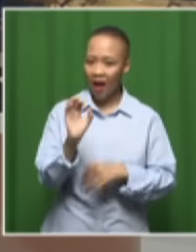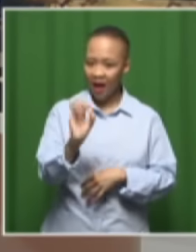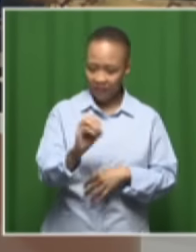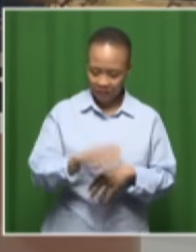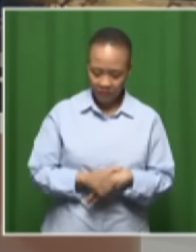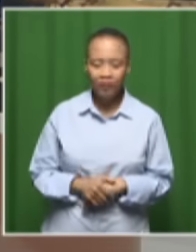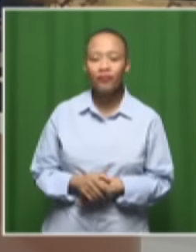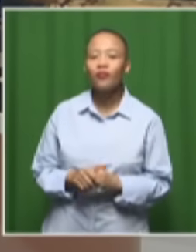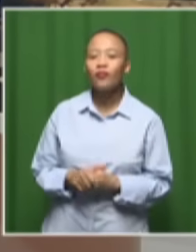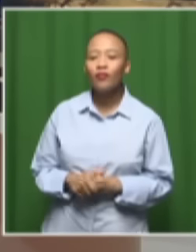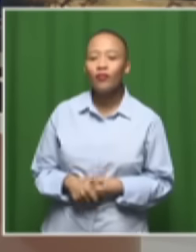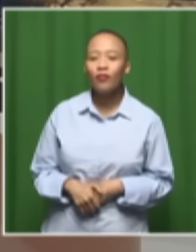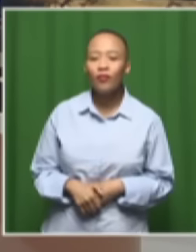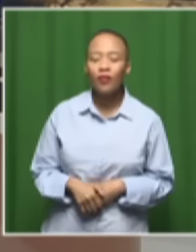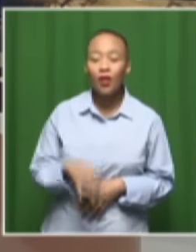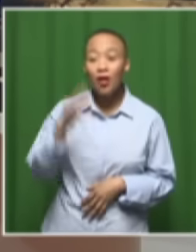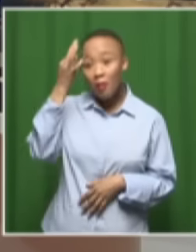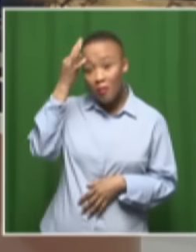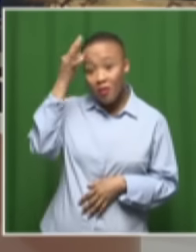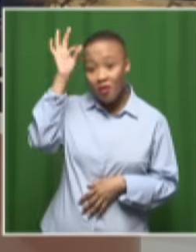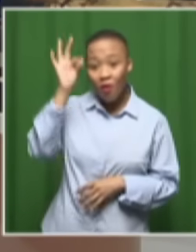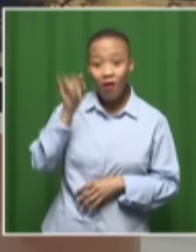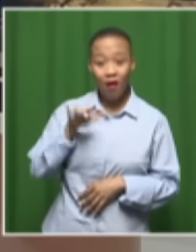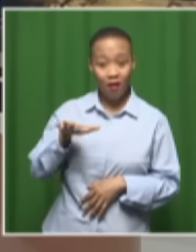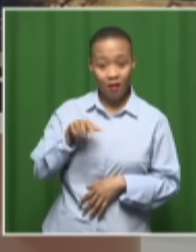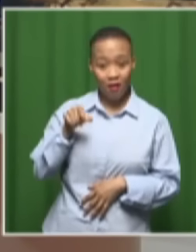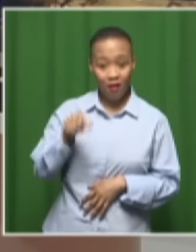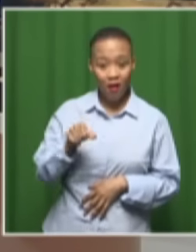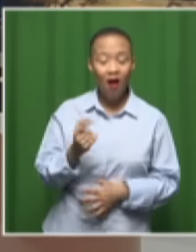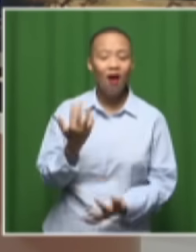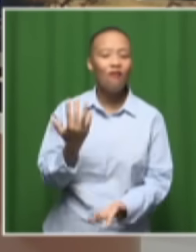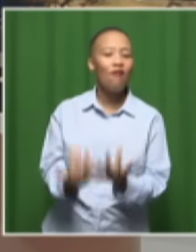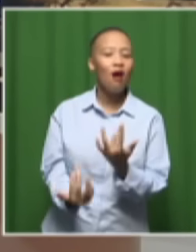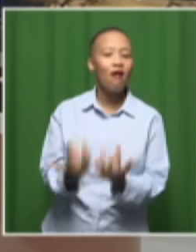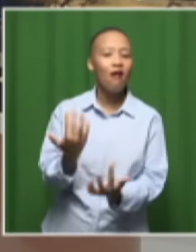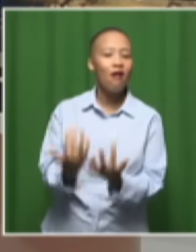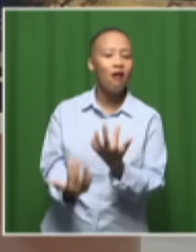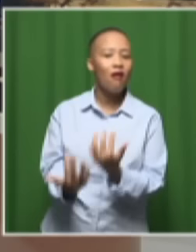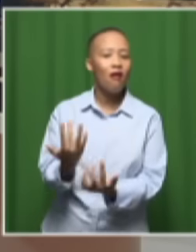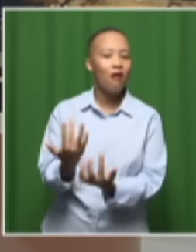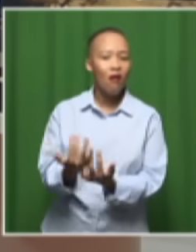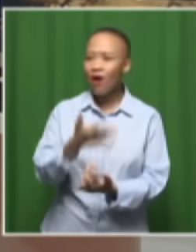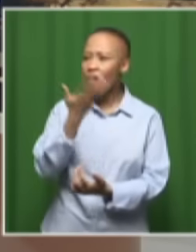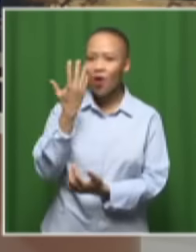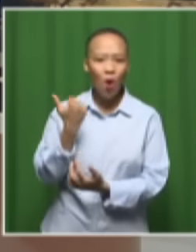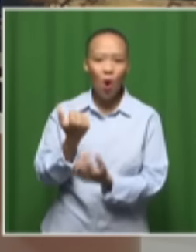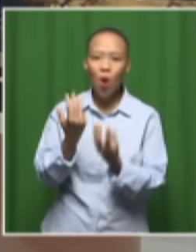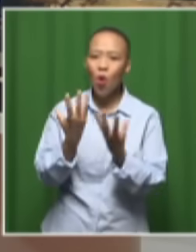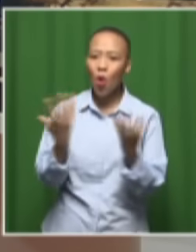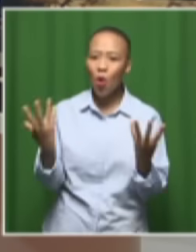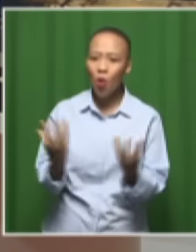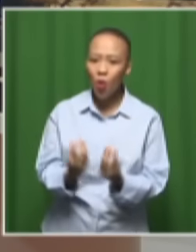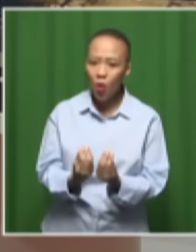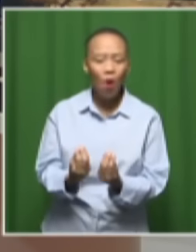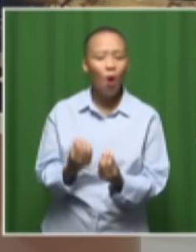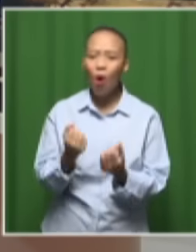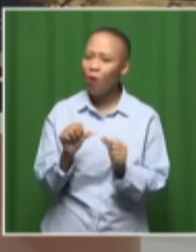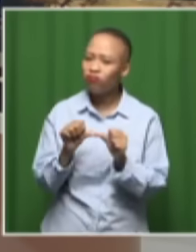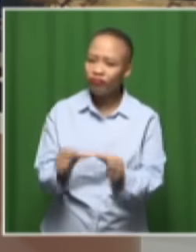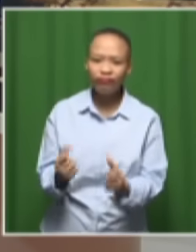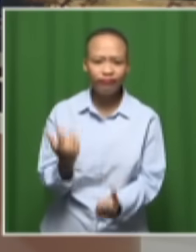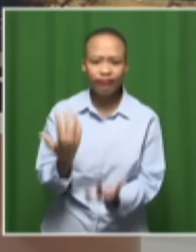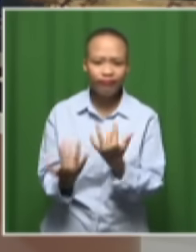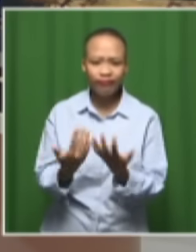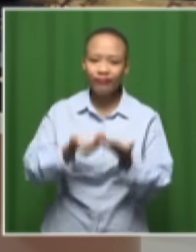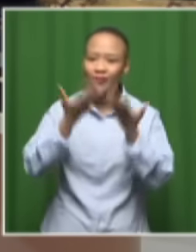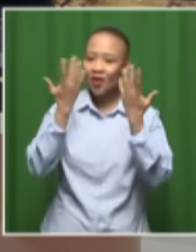Pretoria is the fire that's currently blazing. I don't know if it's out or it is still on. I don't know if it's out or still on either. So you need